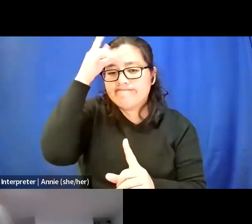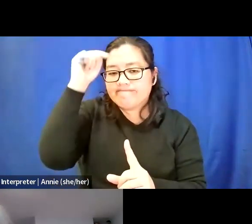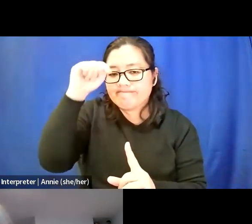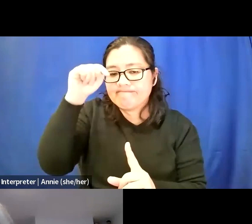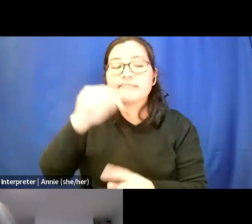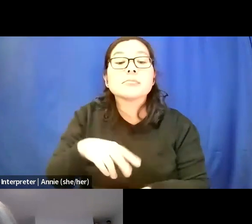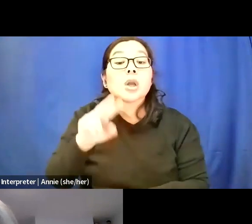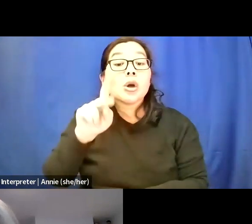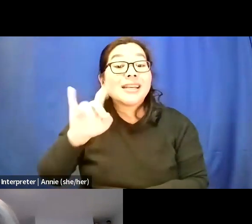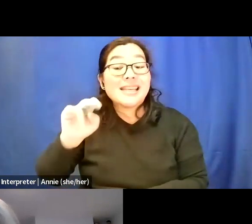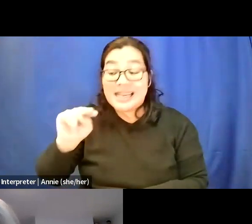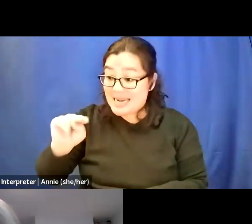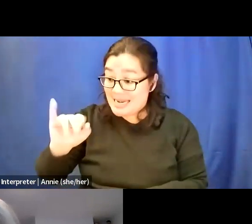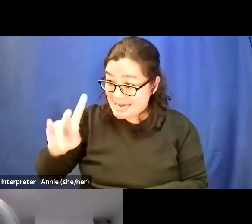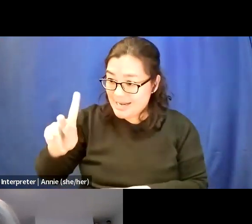Nick says